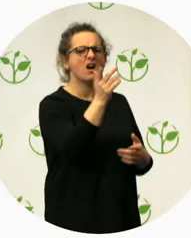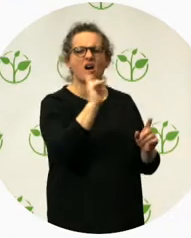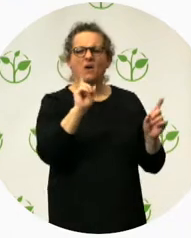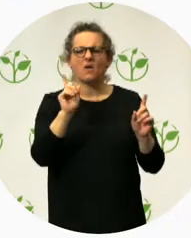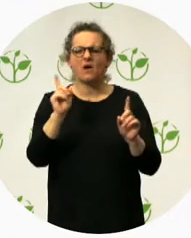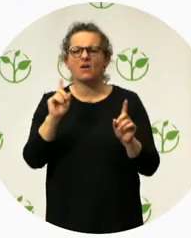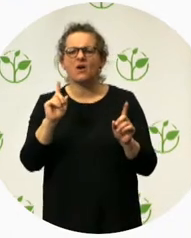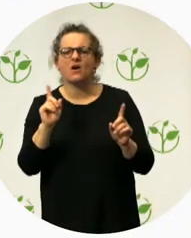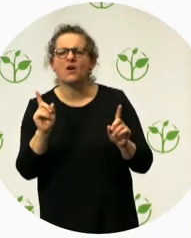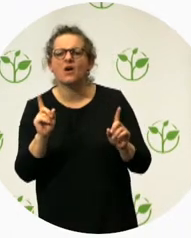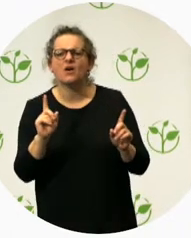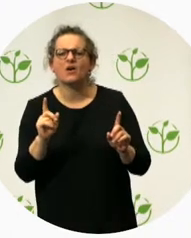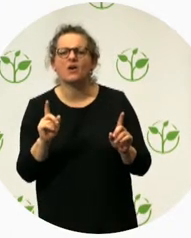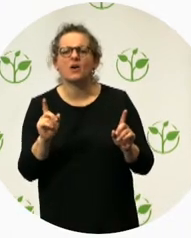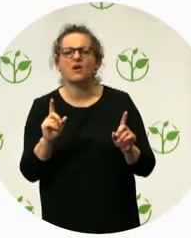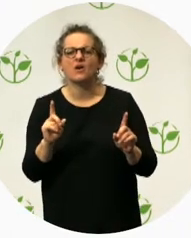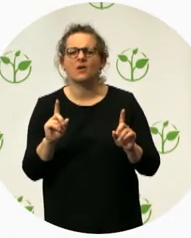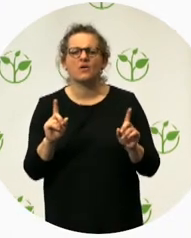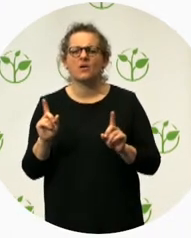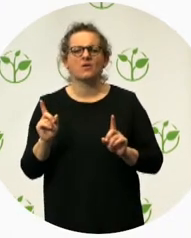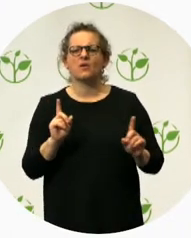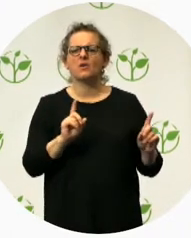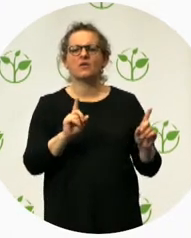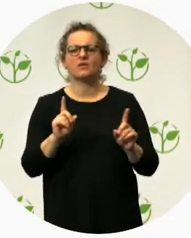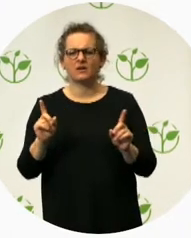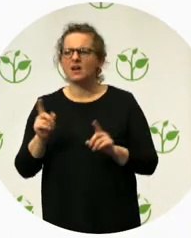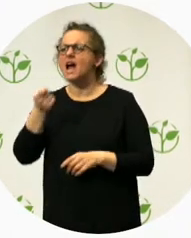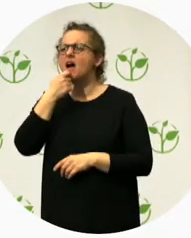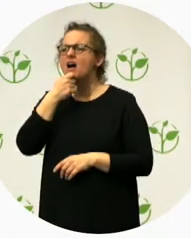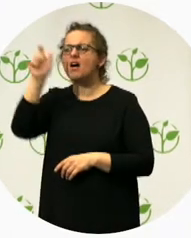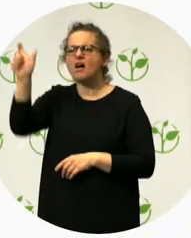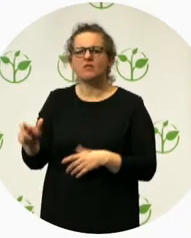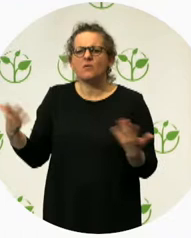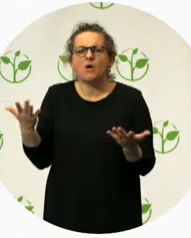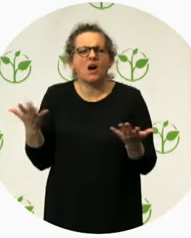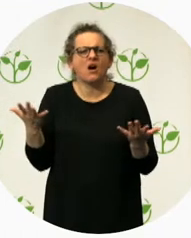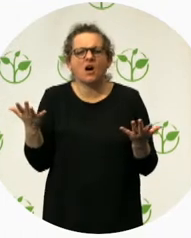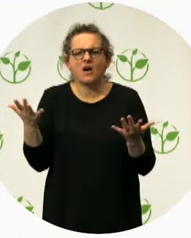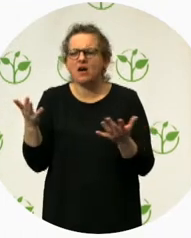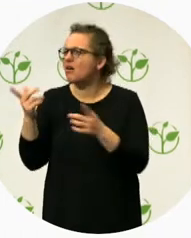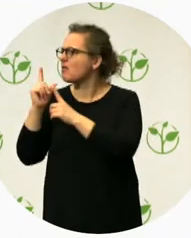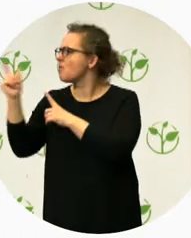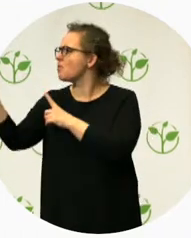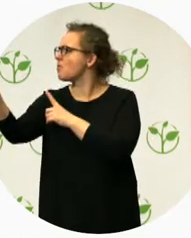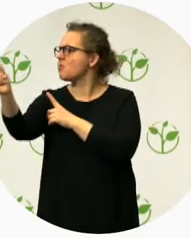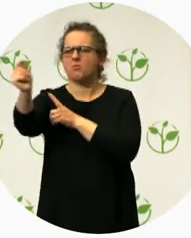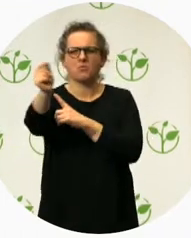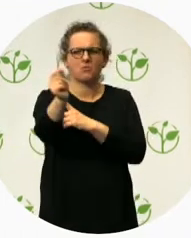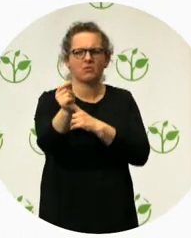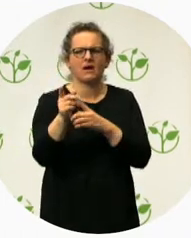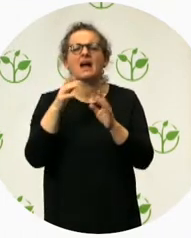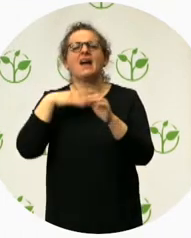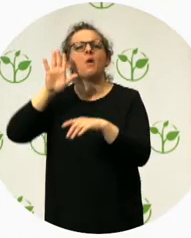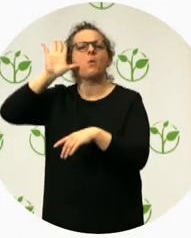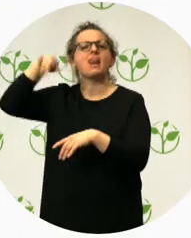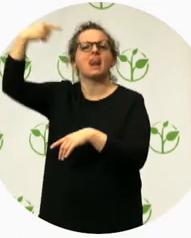preparing. Yeah. Anyway, so Martin wants you. He is lit. If you see Martin, he would love to have conversations with you. We have Instagram this year as well. So